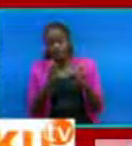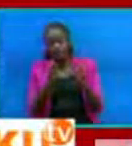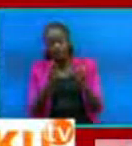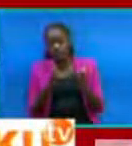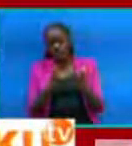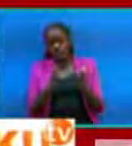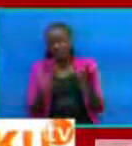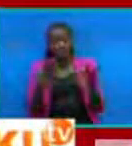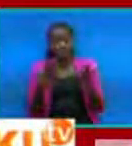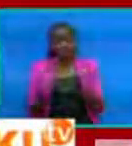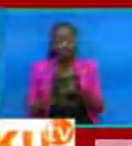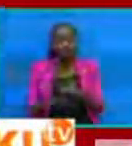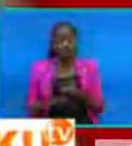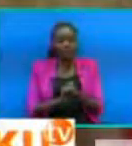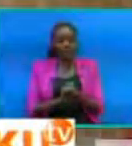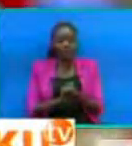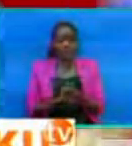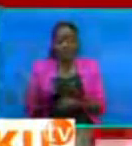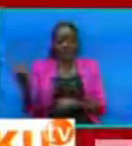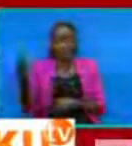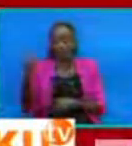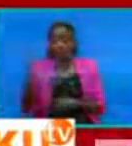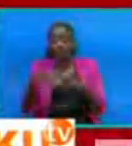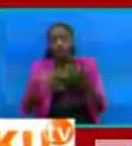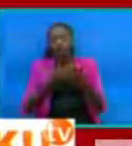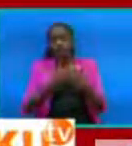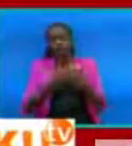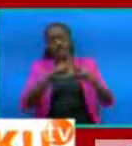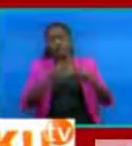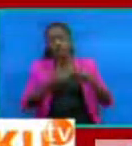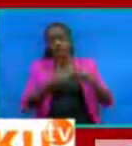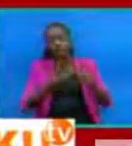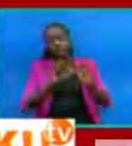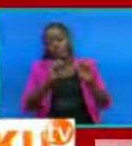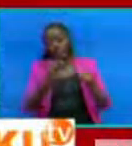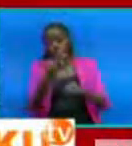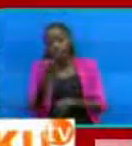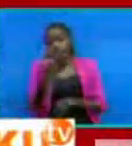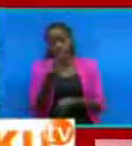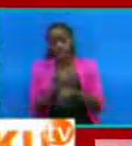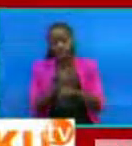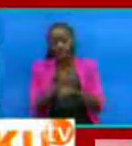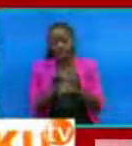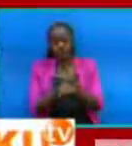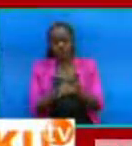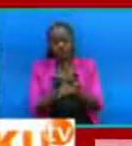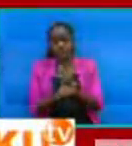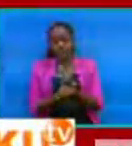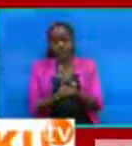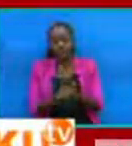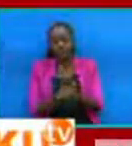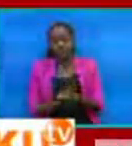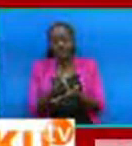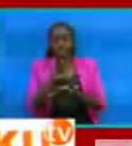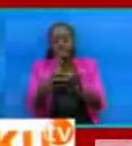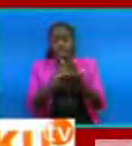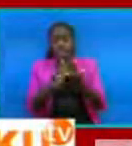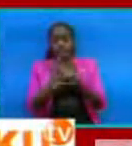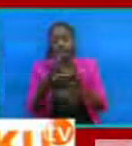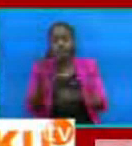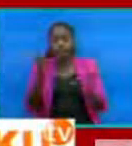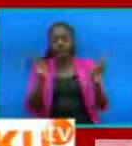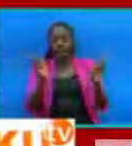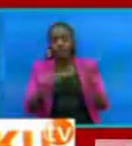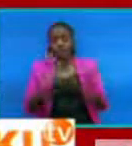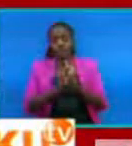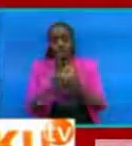come from and all that. I know we've been seated for like 30 minutes or so, and some of us are already starting to